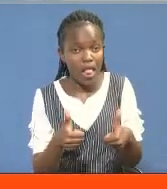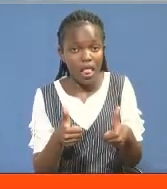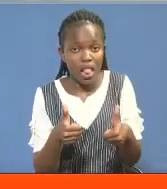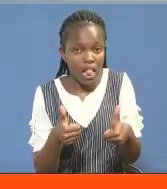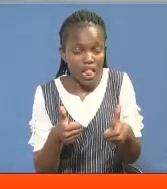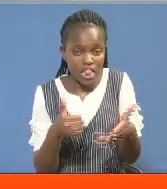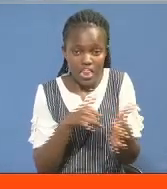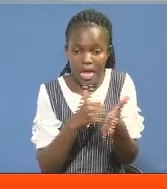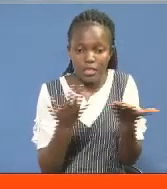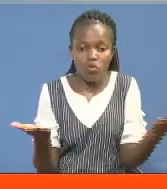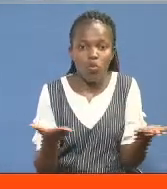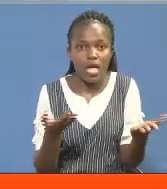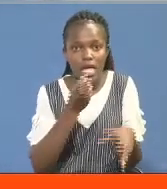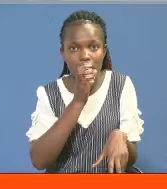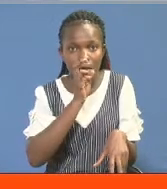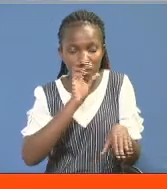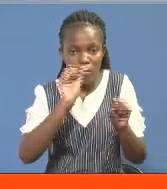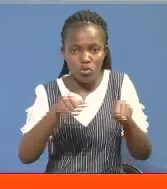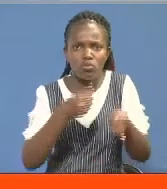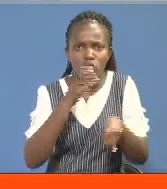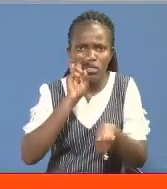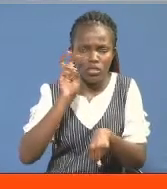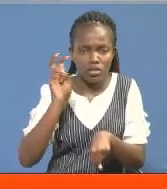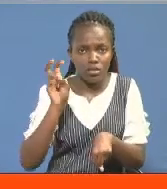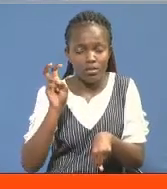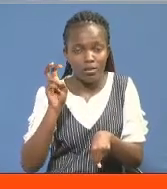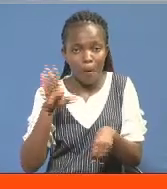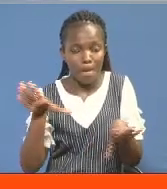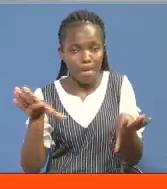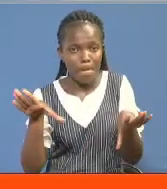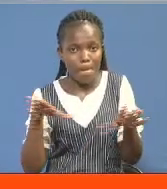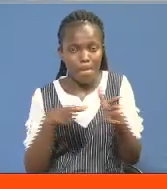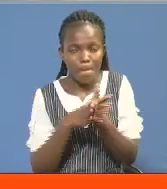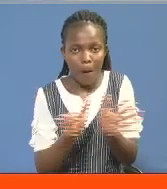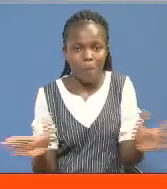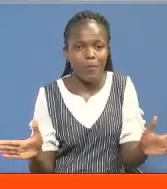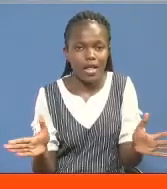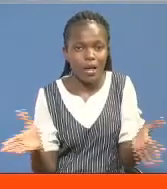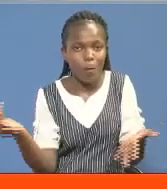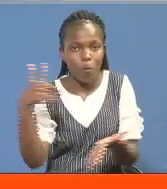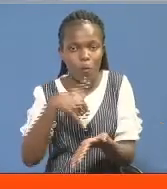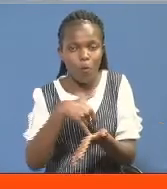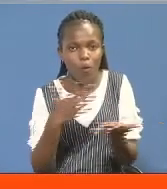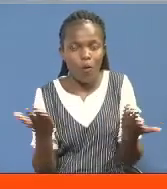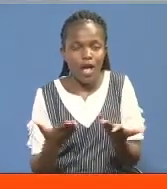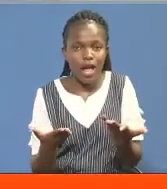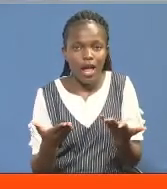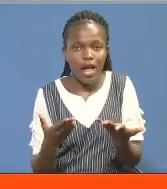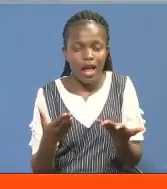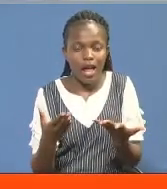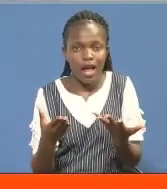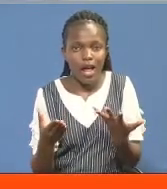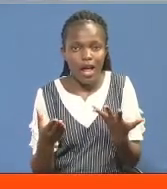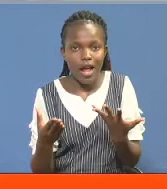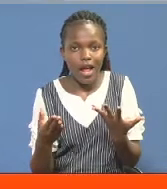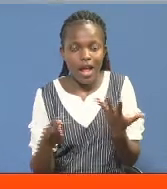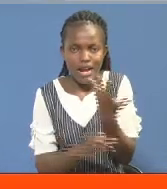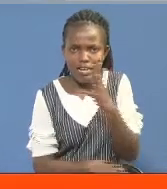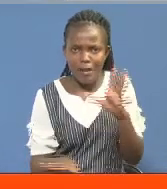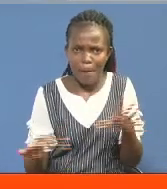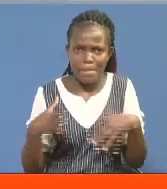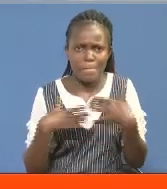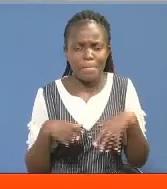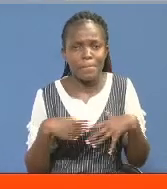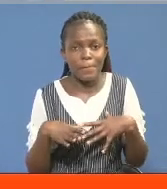where we can see a meaningful public participation, where the views of the citizens are put into account before the